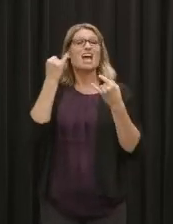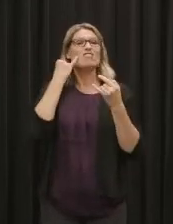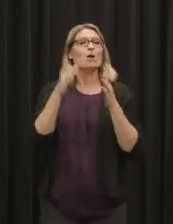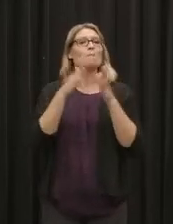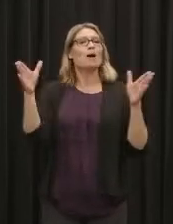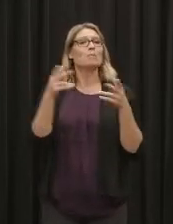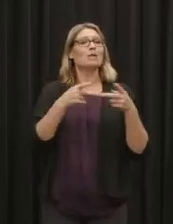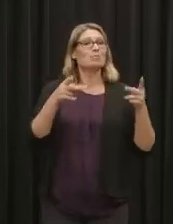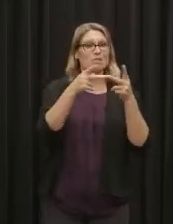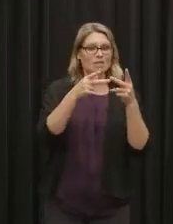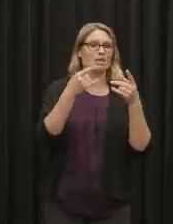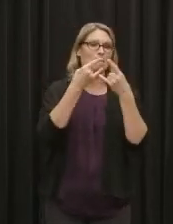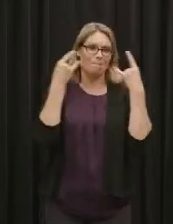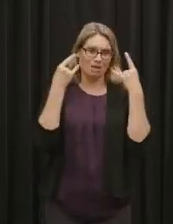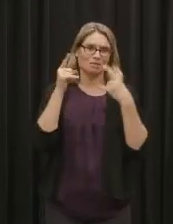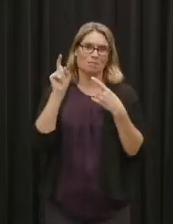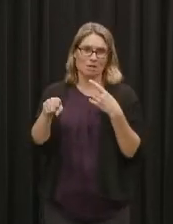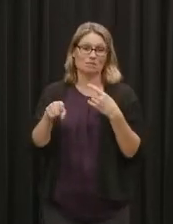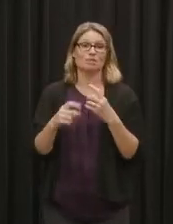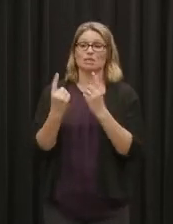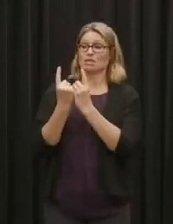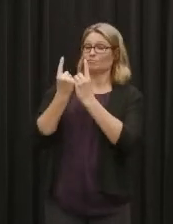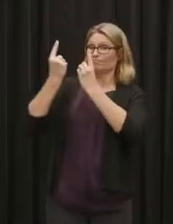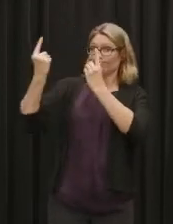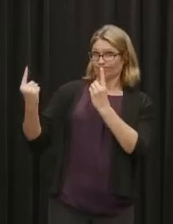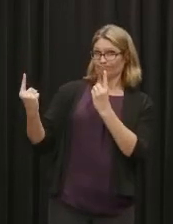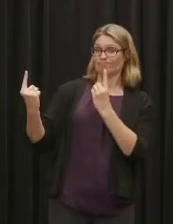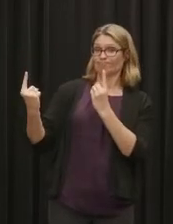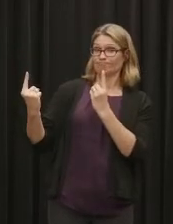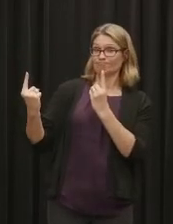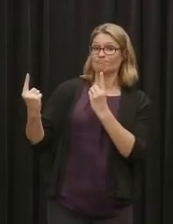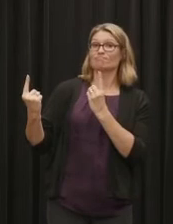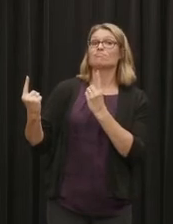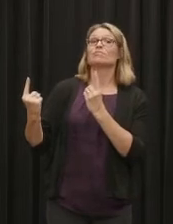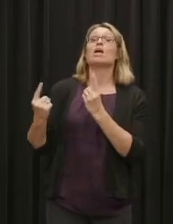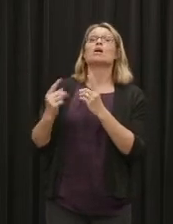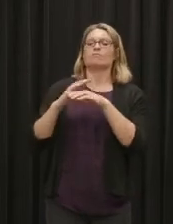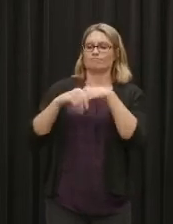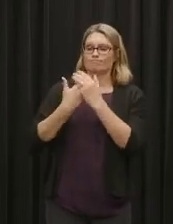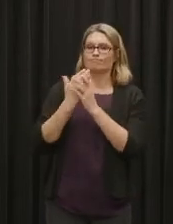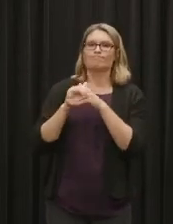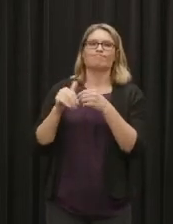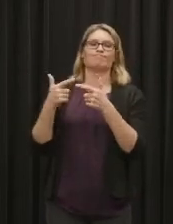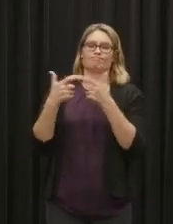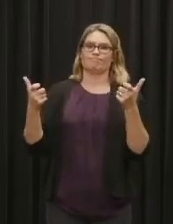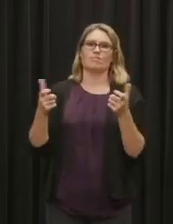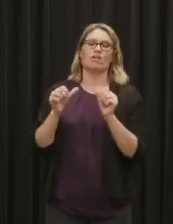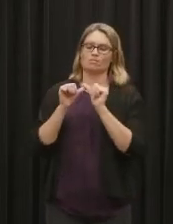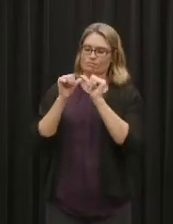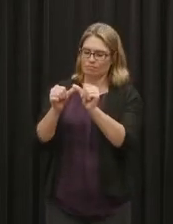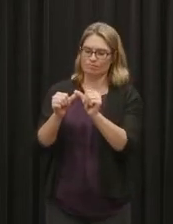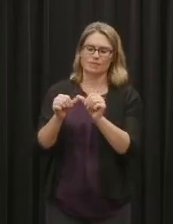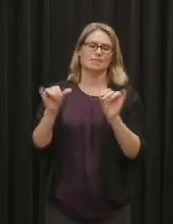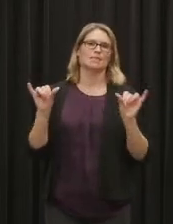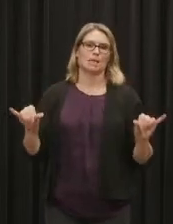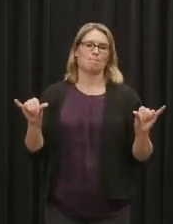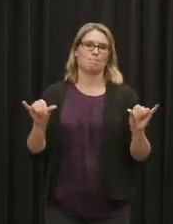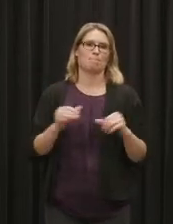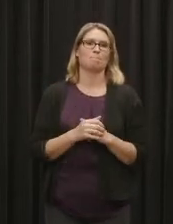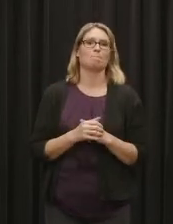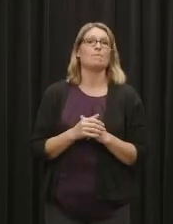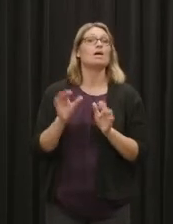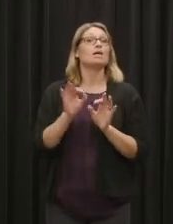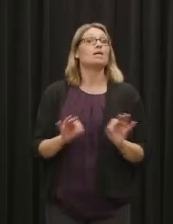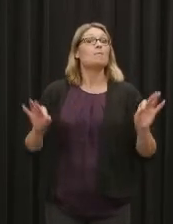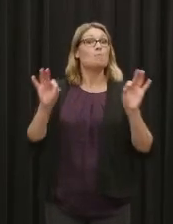public spaces, maintaining physical distance, and practicing proper hygiene. It is also important